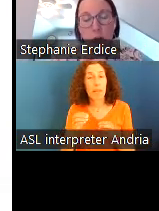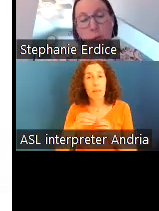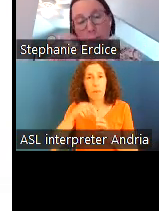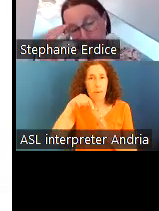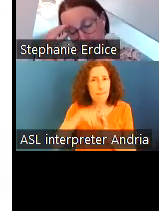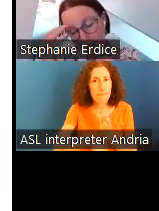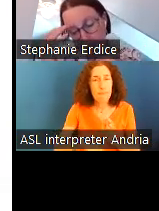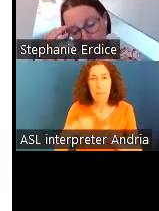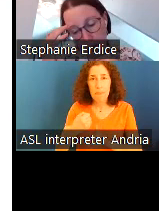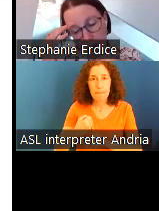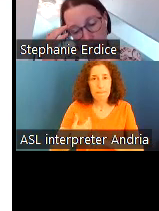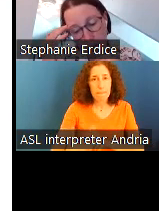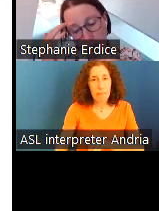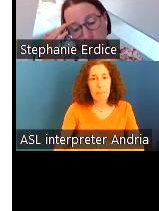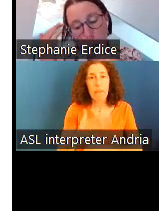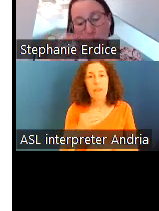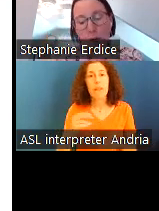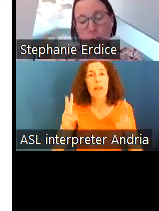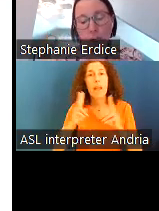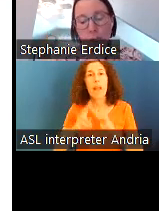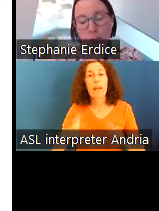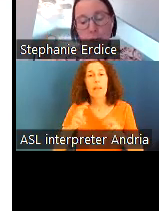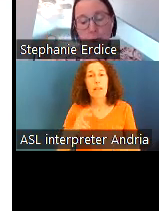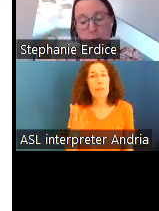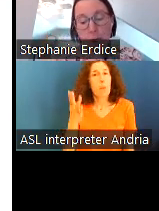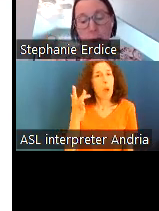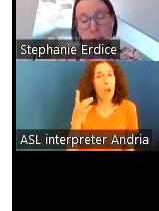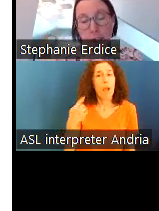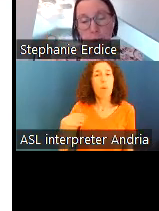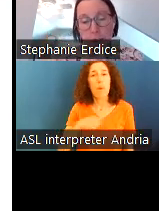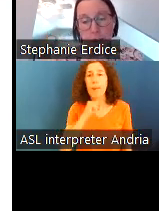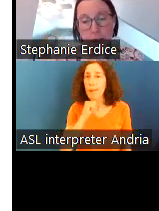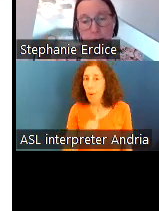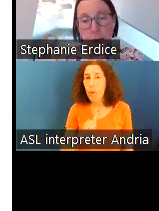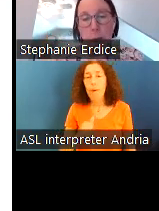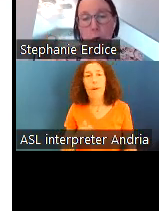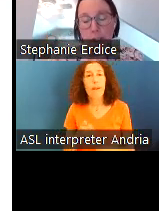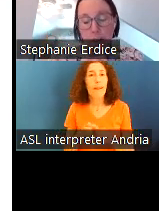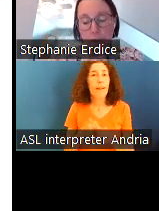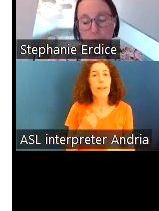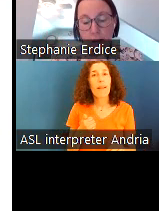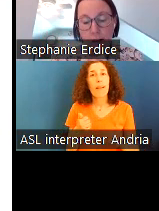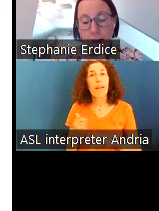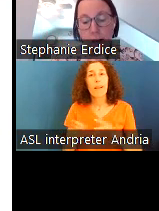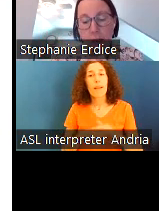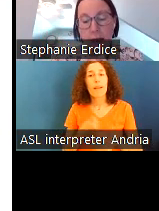analyze why we don't practice self-care. We're also going to describe the consequences of poor